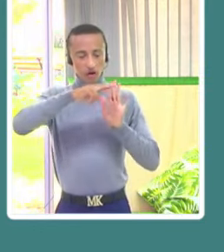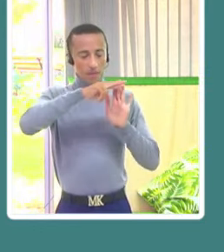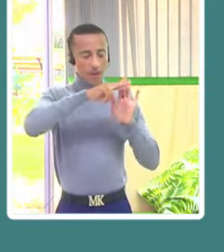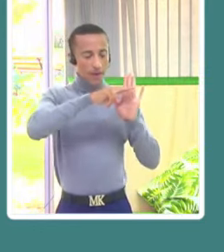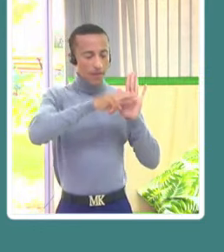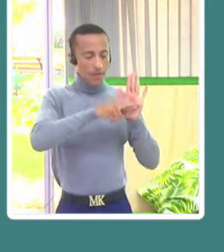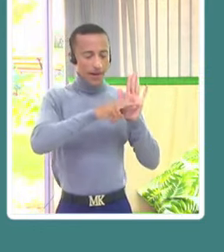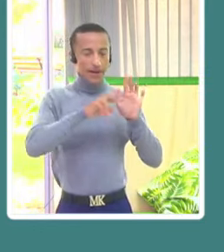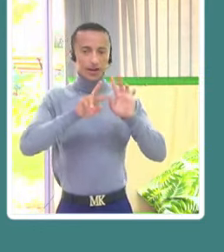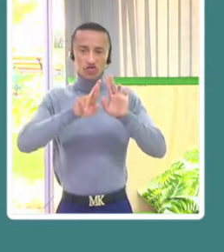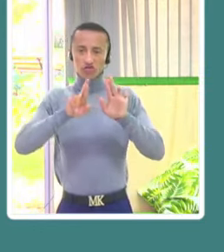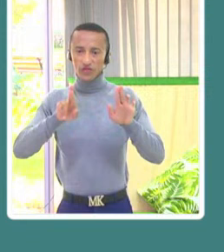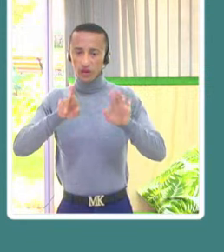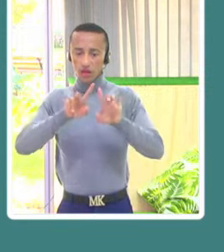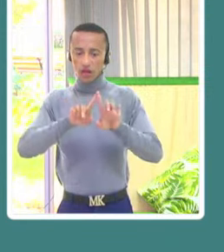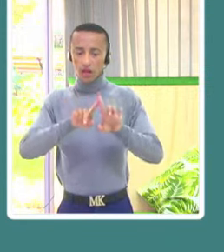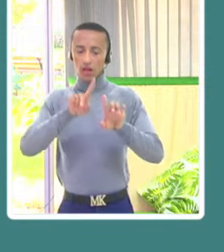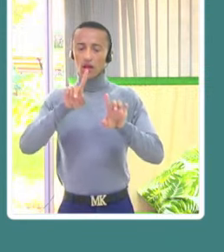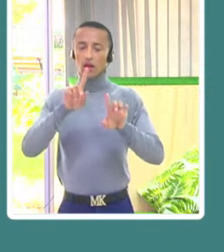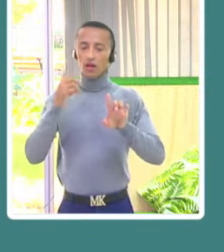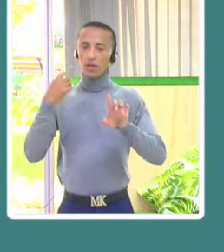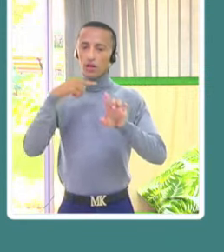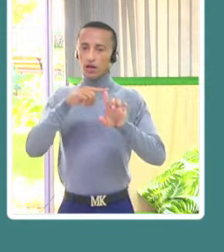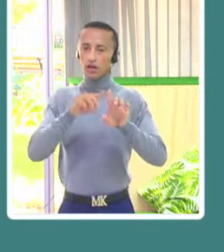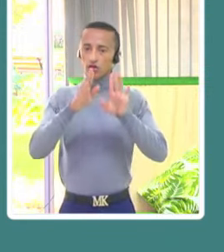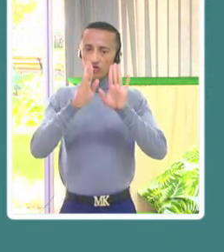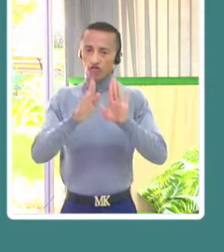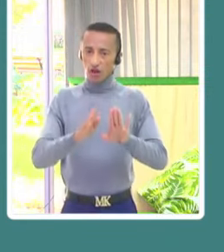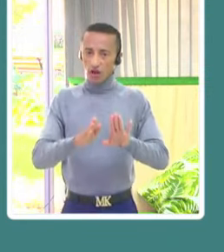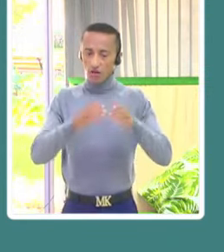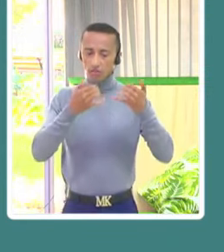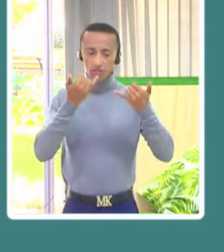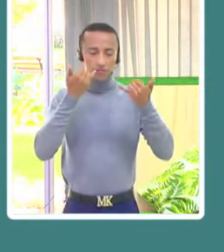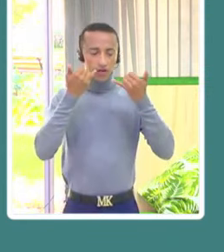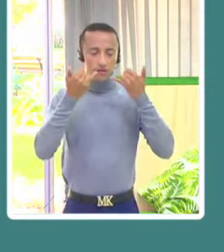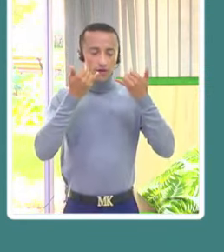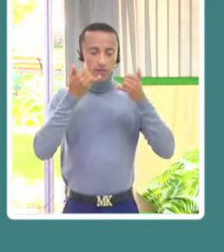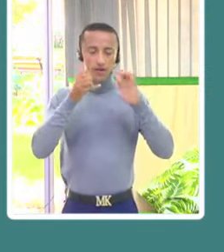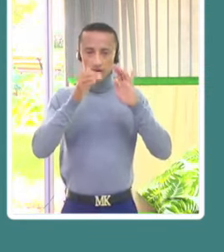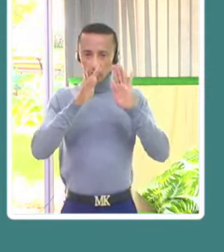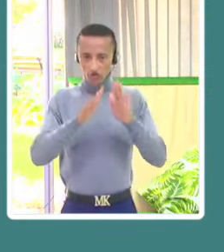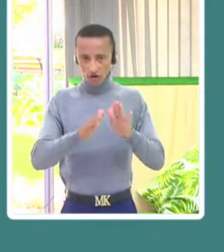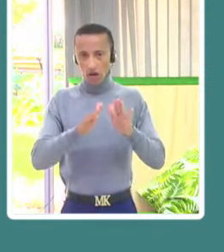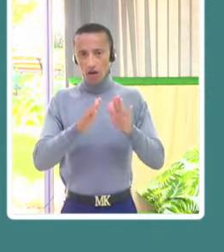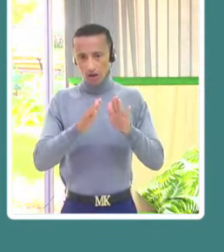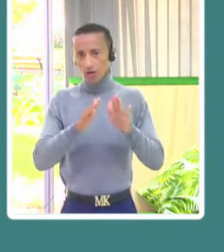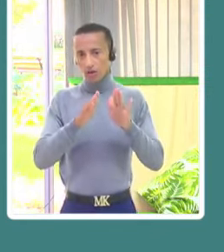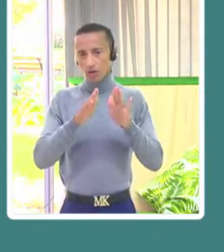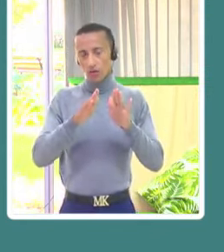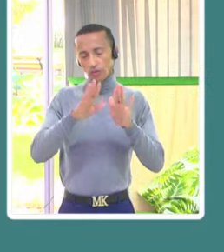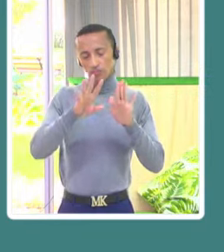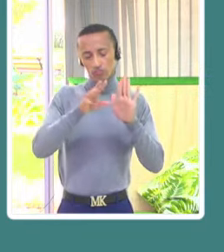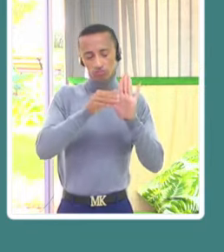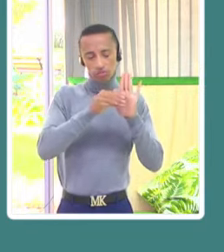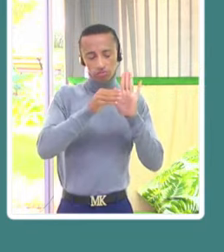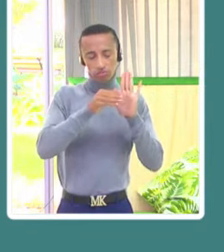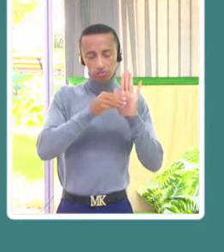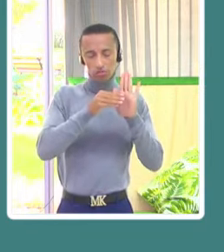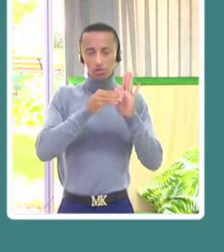but some initial calculations we did with some indices. And we think that the